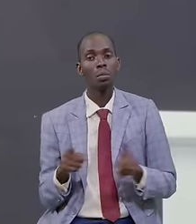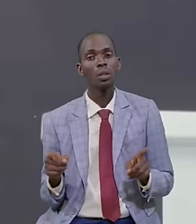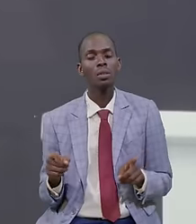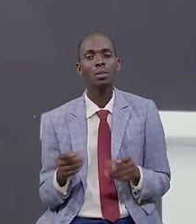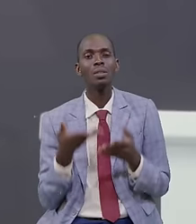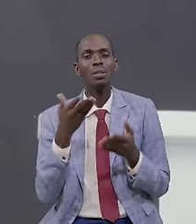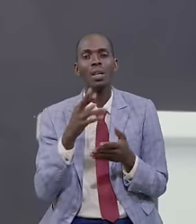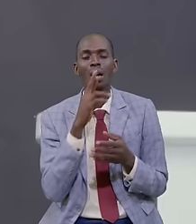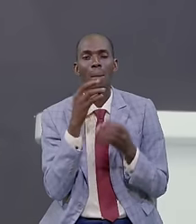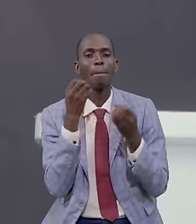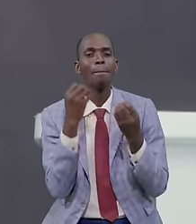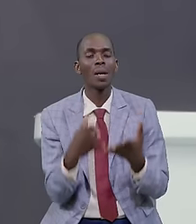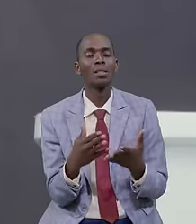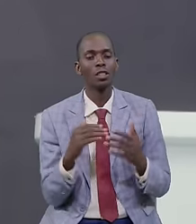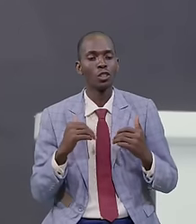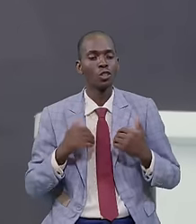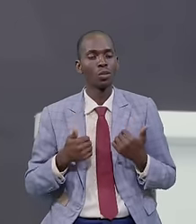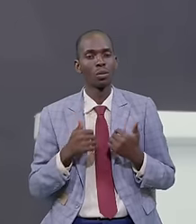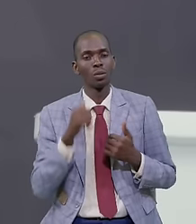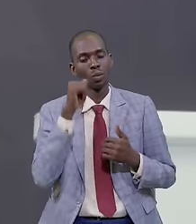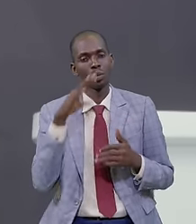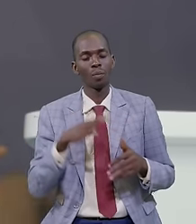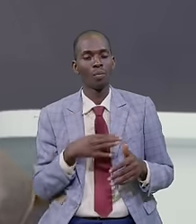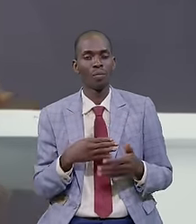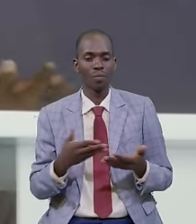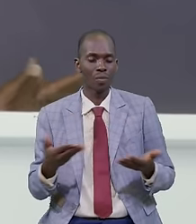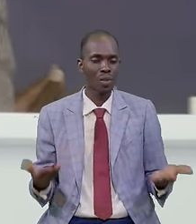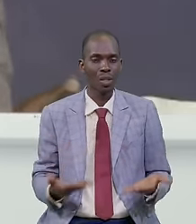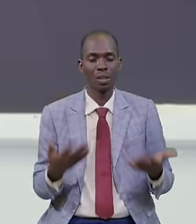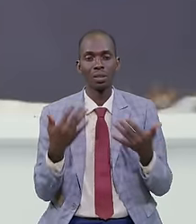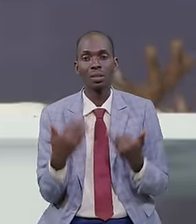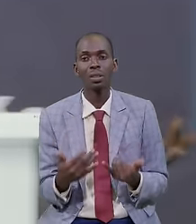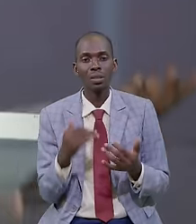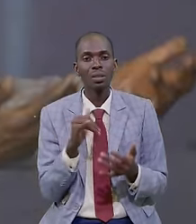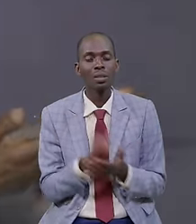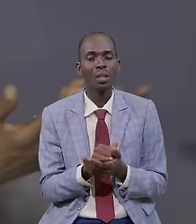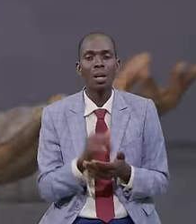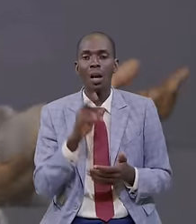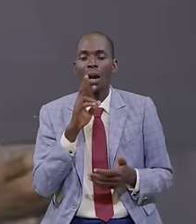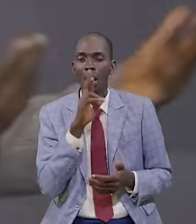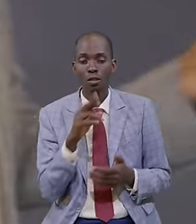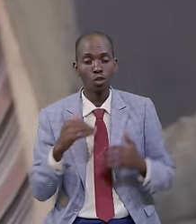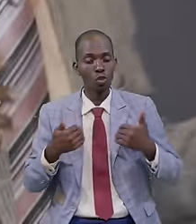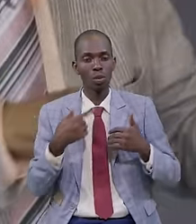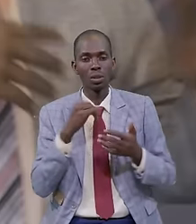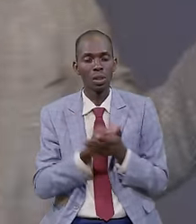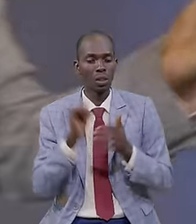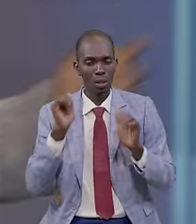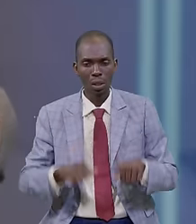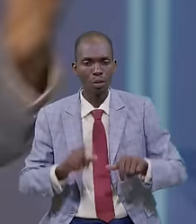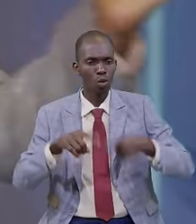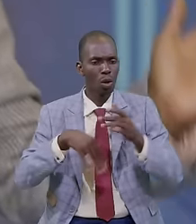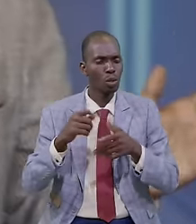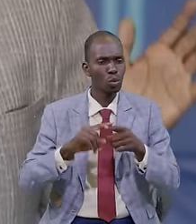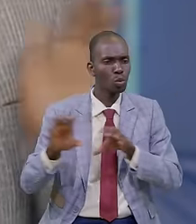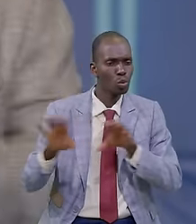street, they are at the street corner, they are for this, they are for that, so that some men, whatever the men